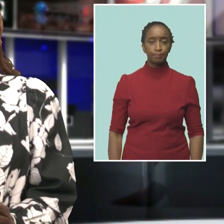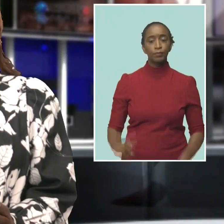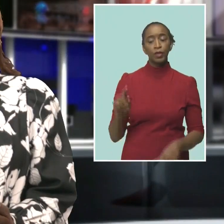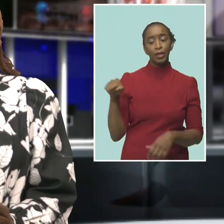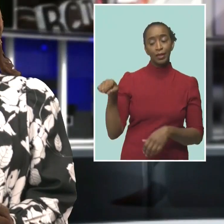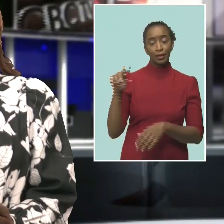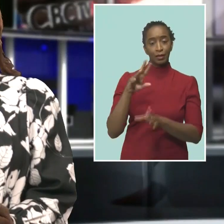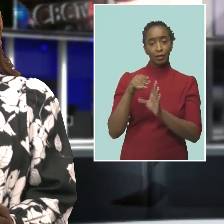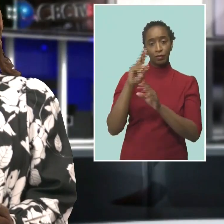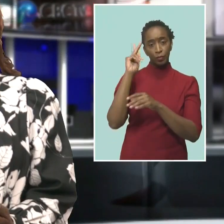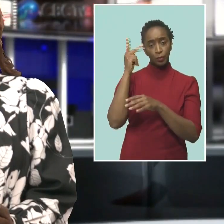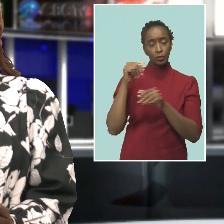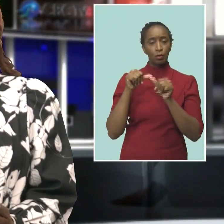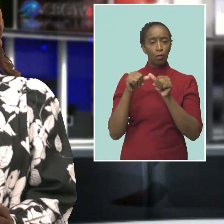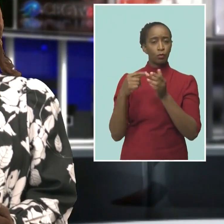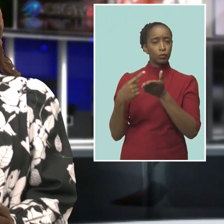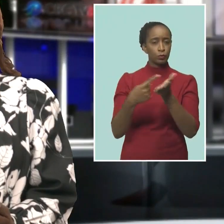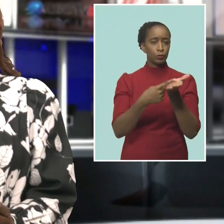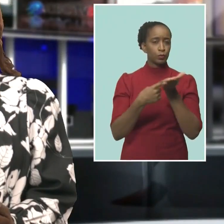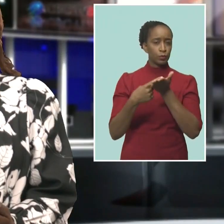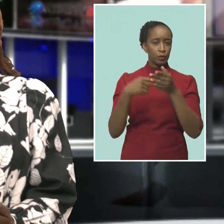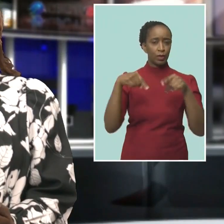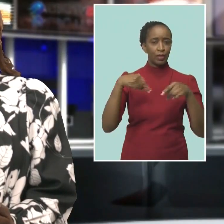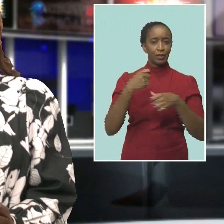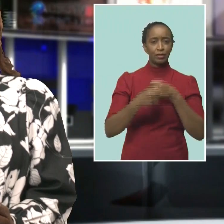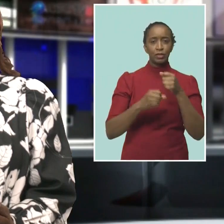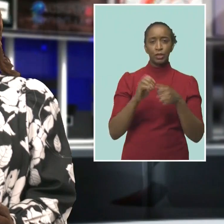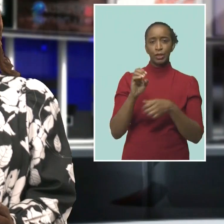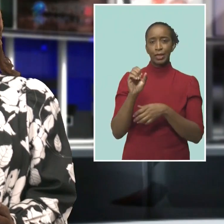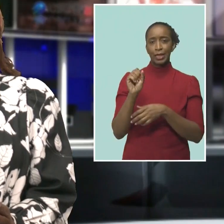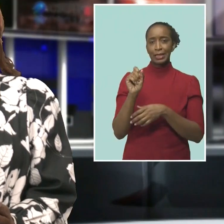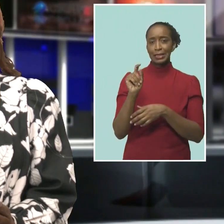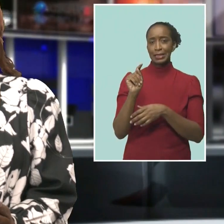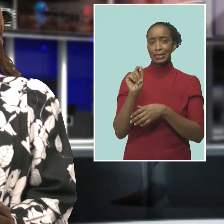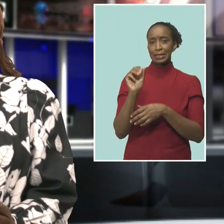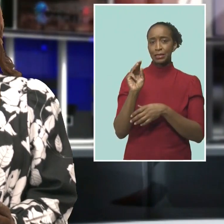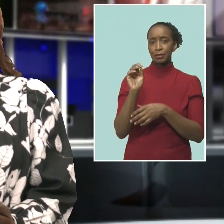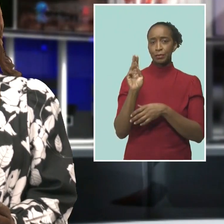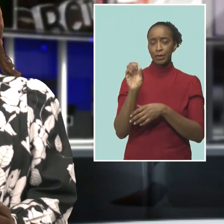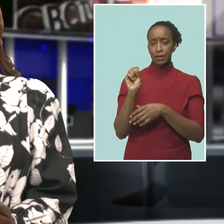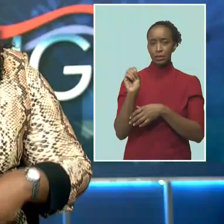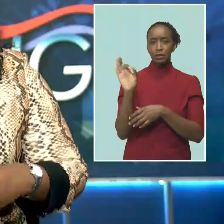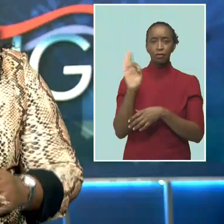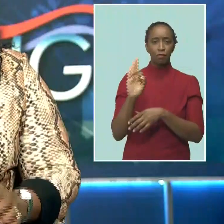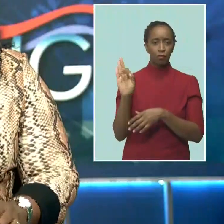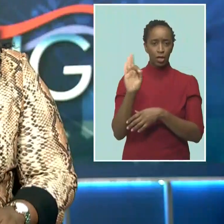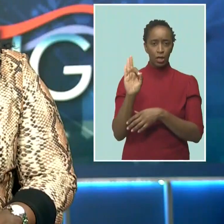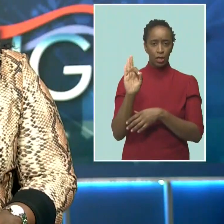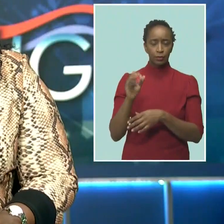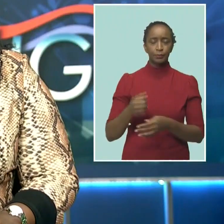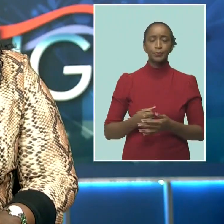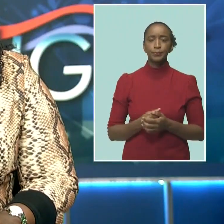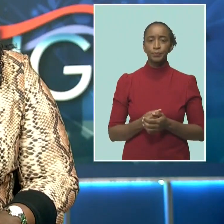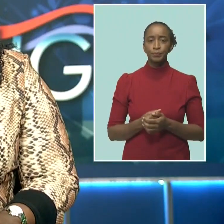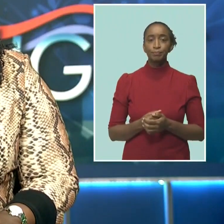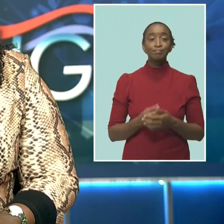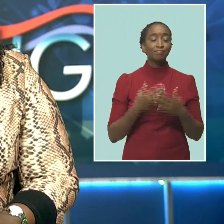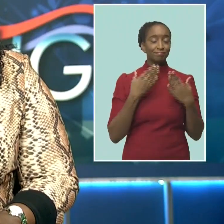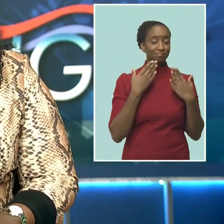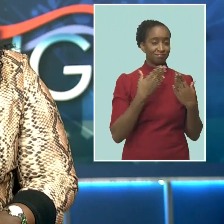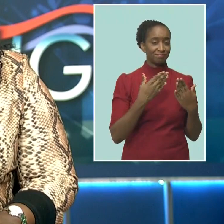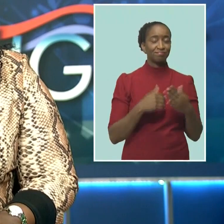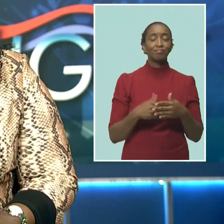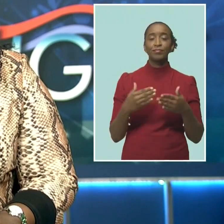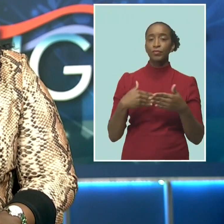Parliamentarians are expected to continue debate on this year's estimates on Friday. Back over to you, Tisha. Well, thank you so much, Wendy.